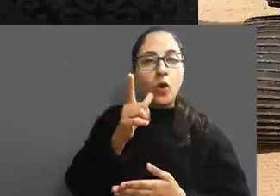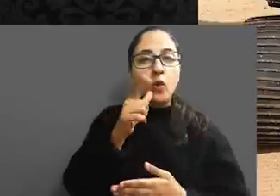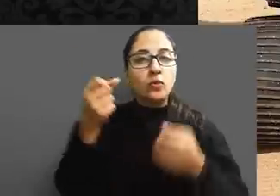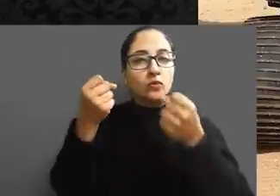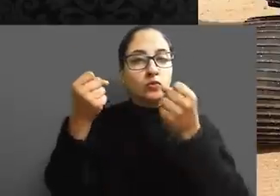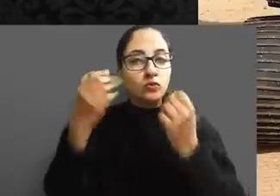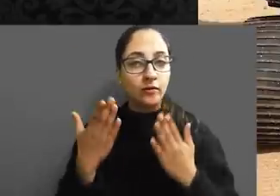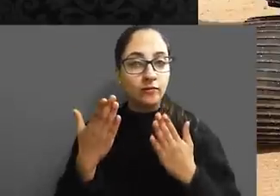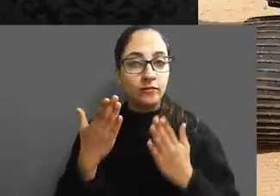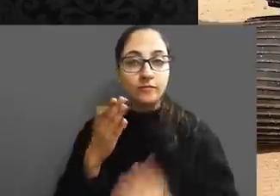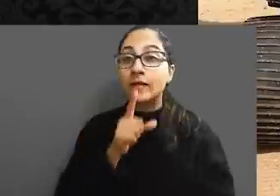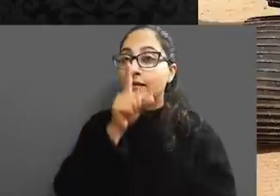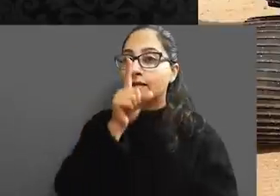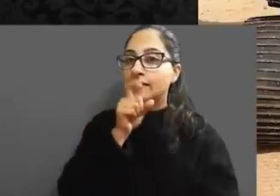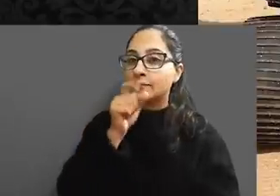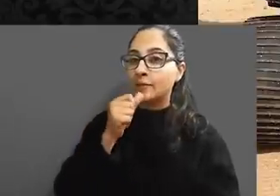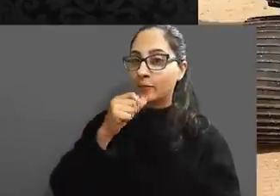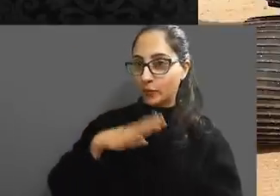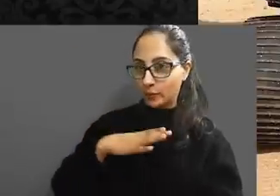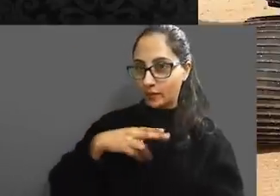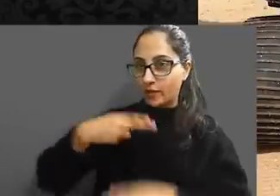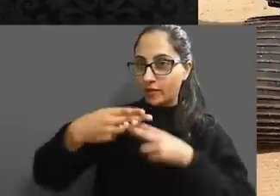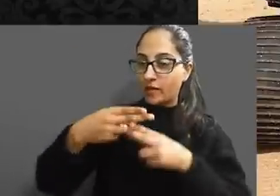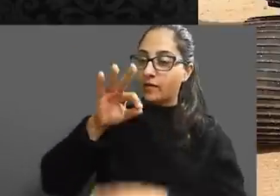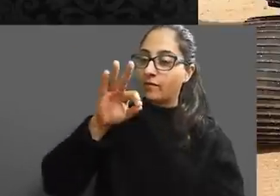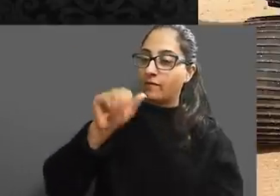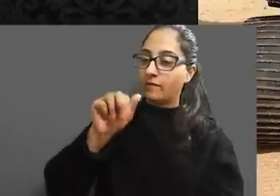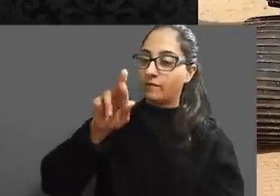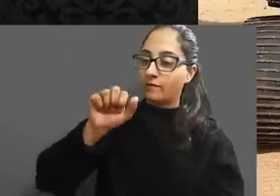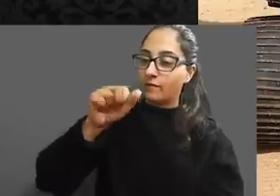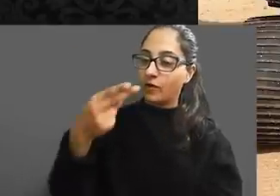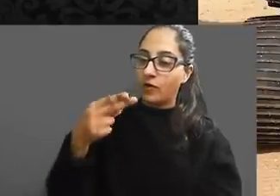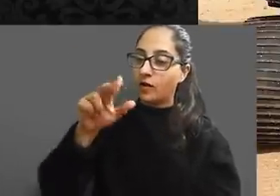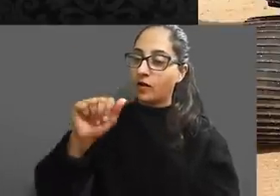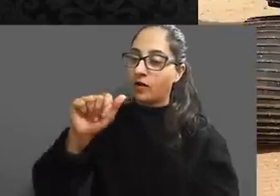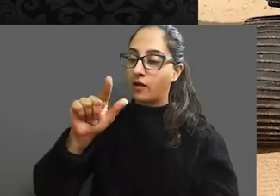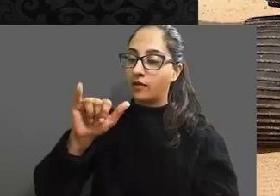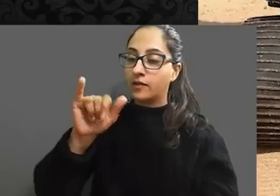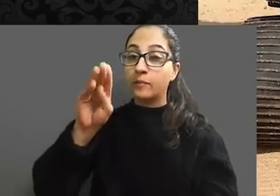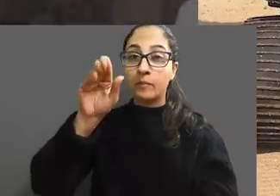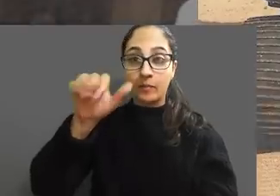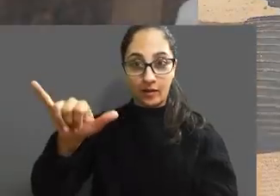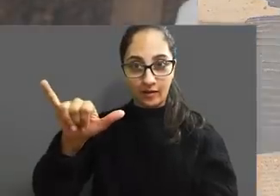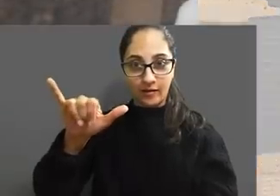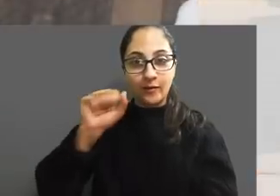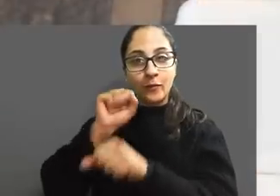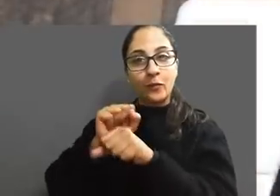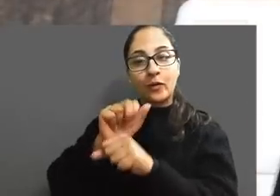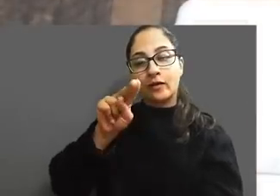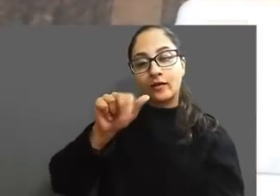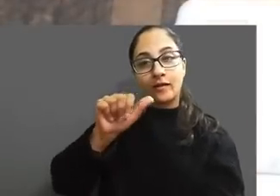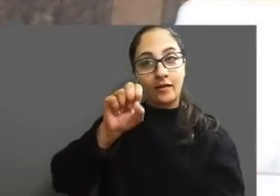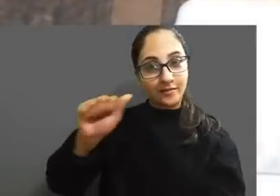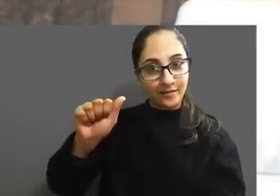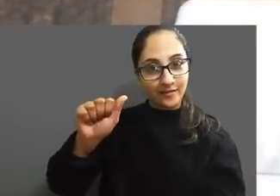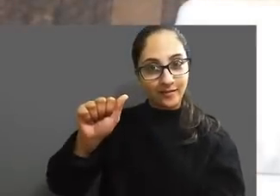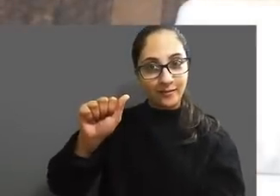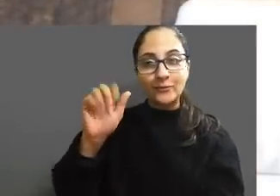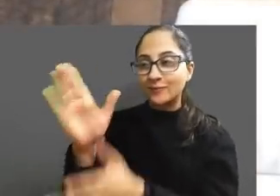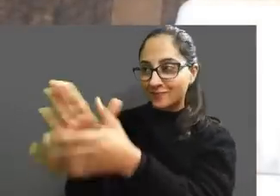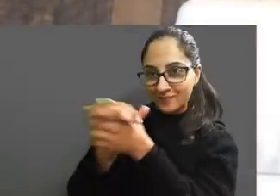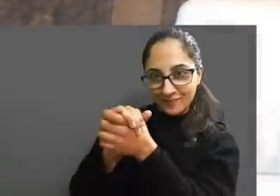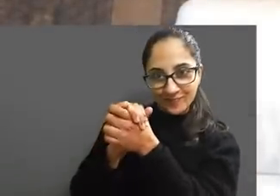the rover on Mars for NASA. Congratulations on making history, Farah. So let's talk about